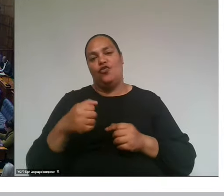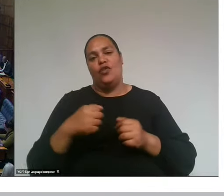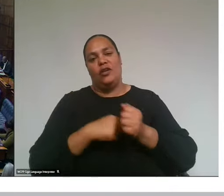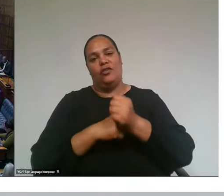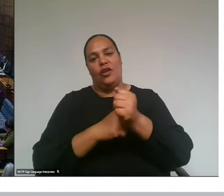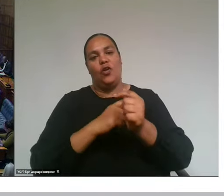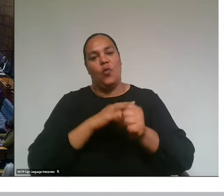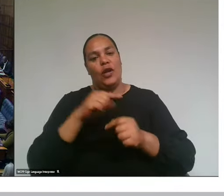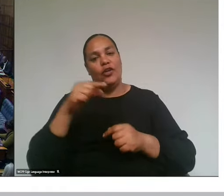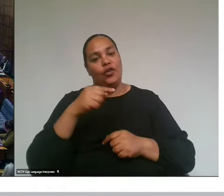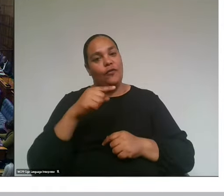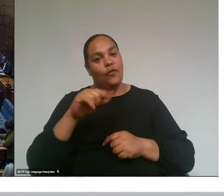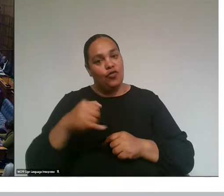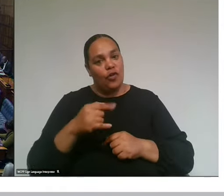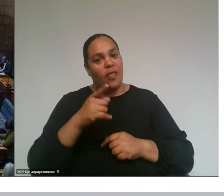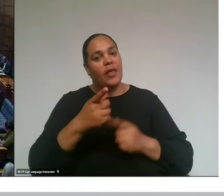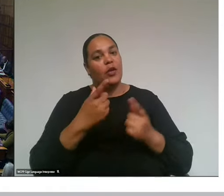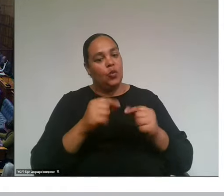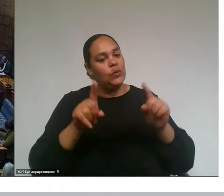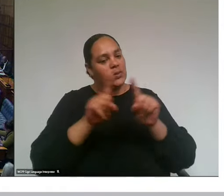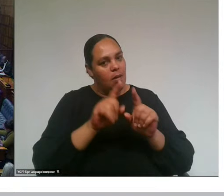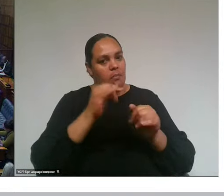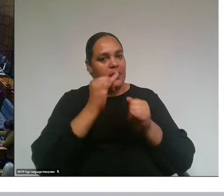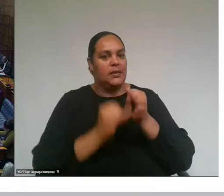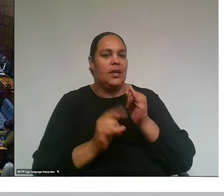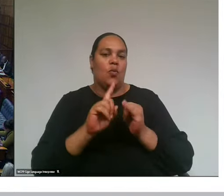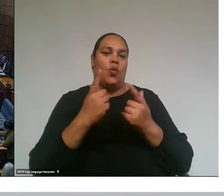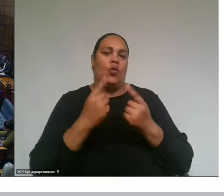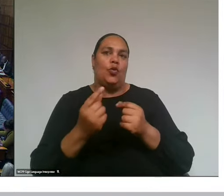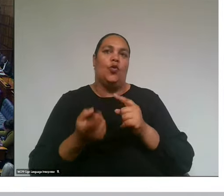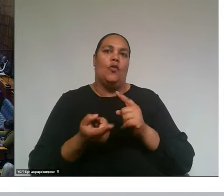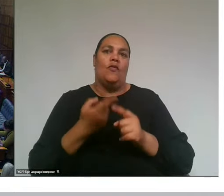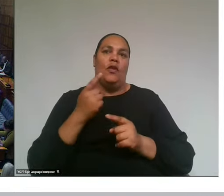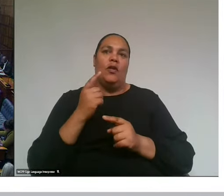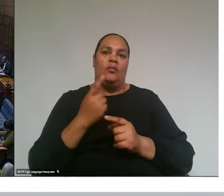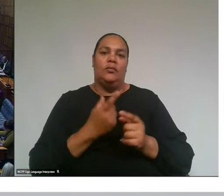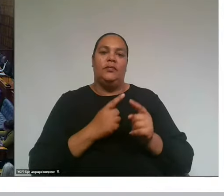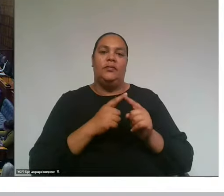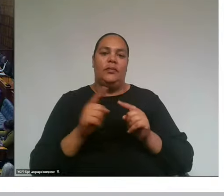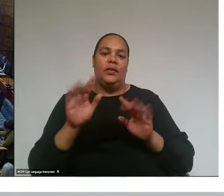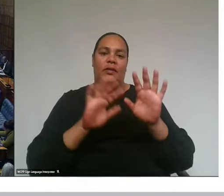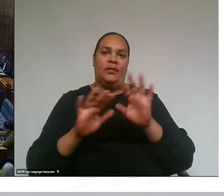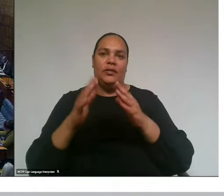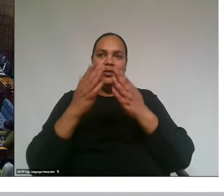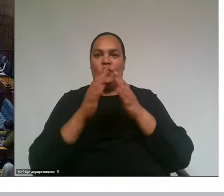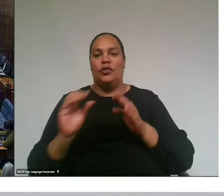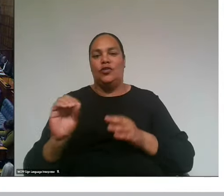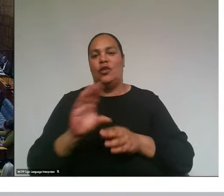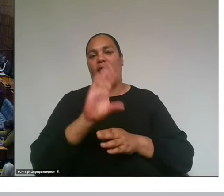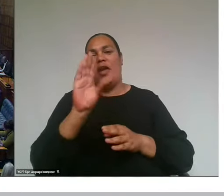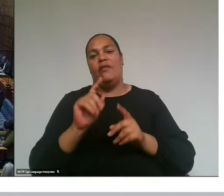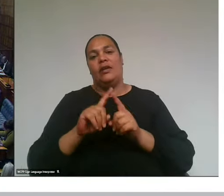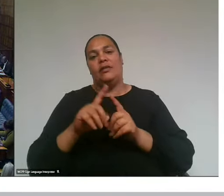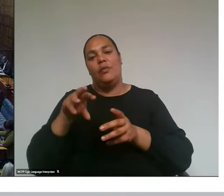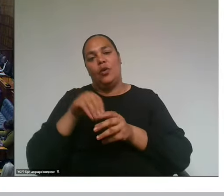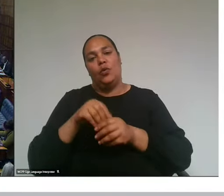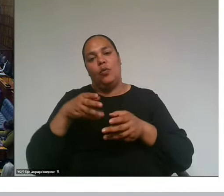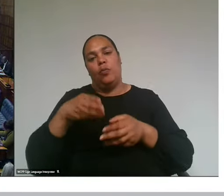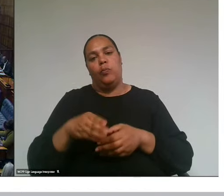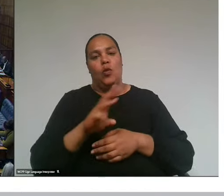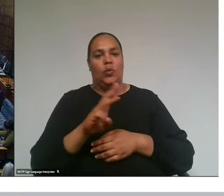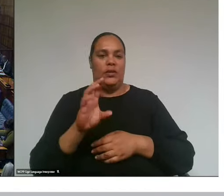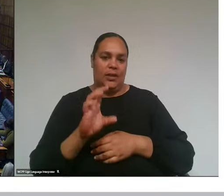the g4j does exactly the same mistake that is done by developing economies in general South Africa including here in the Western